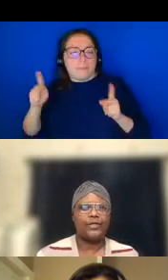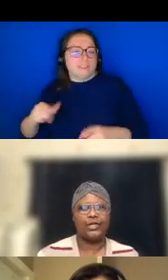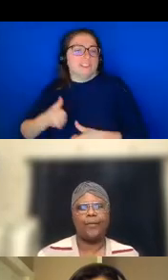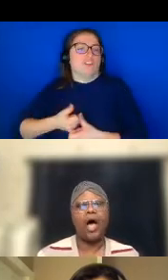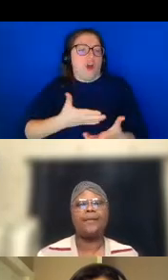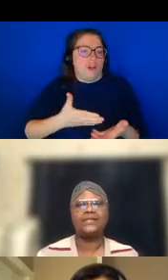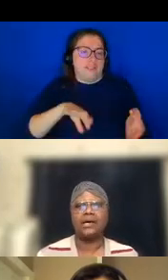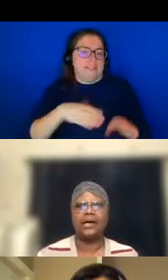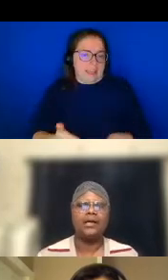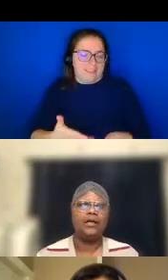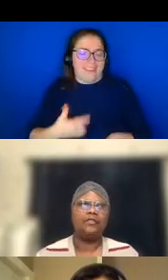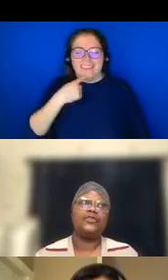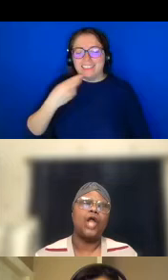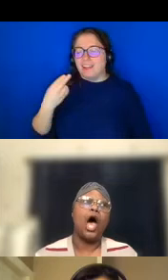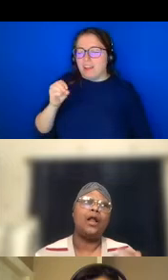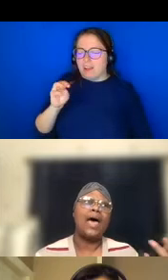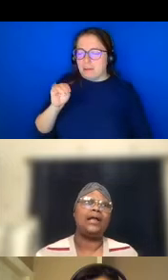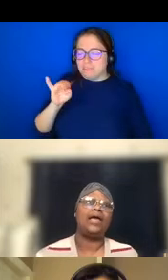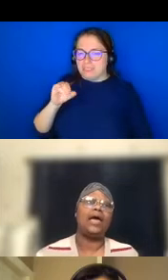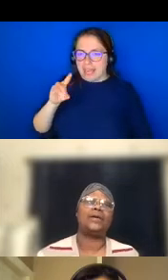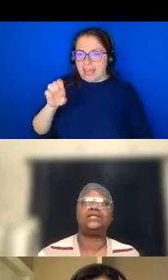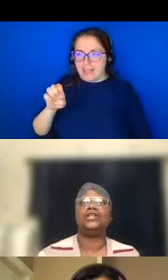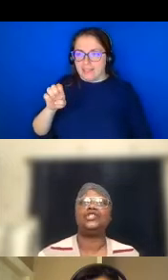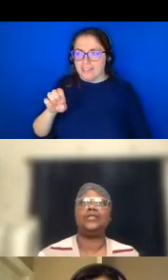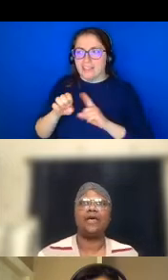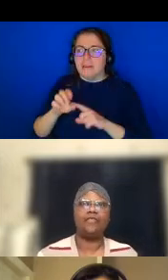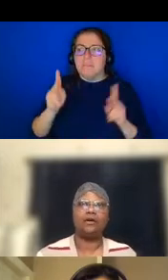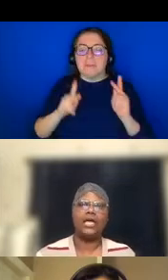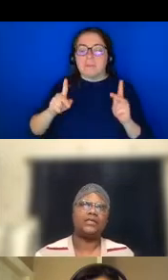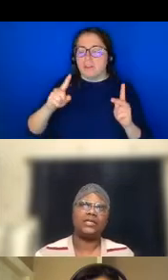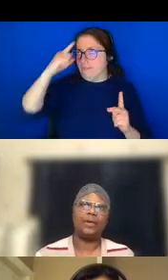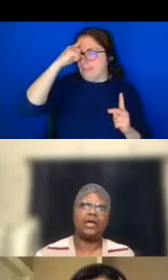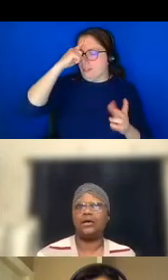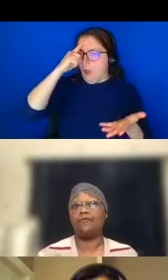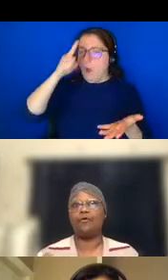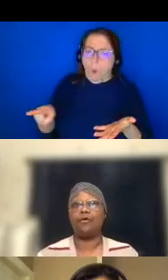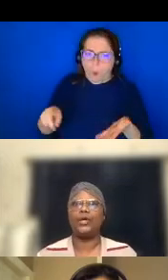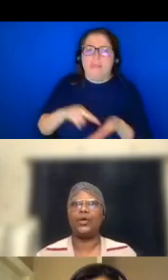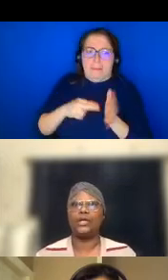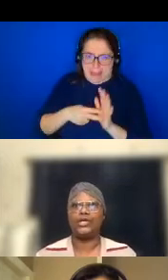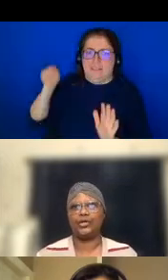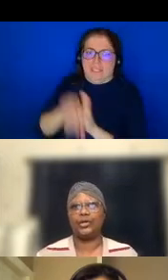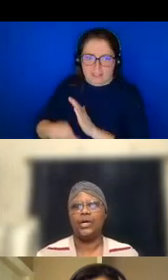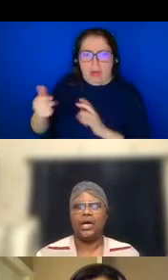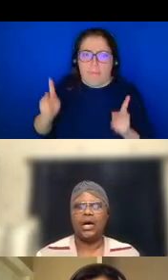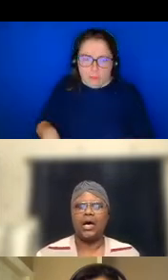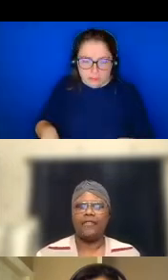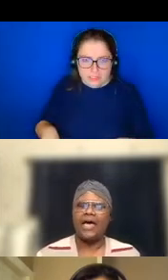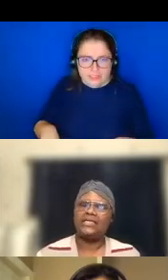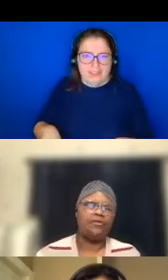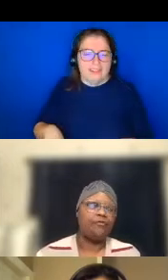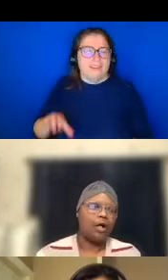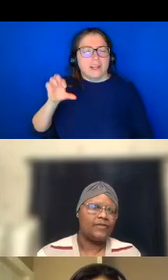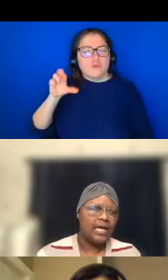the term homicide, there's an automatic expectation that there is some kind of criminal nature